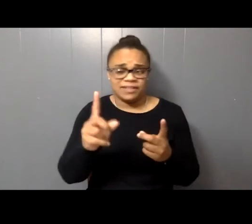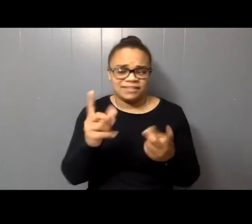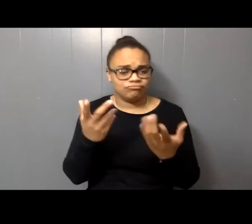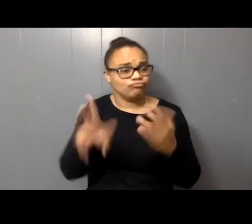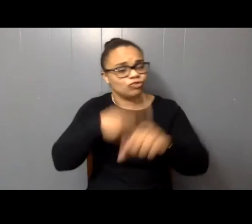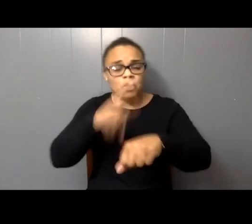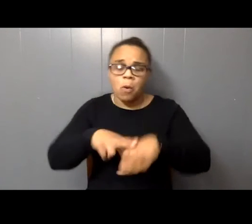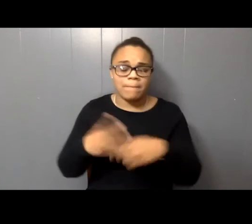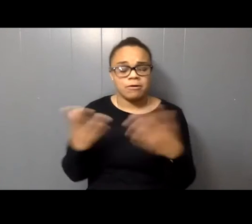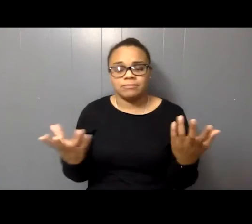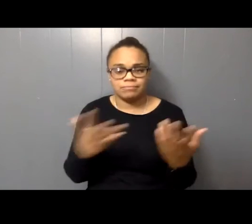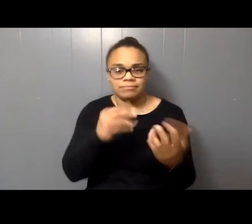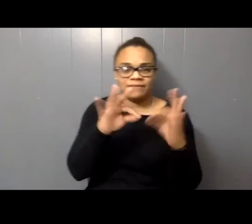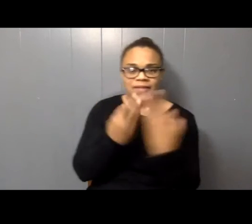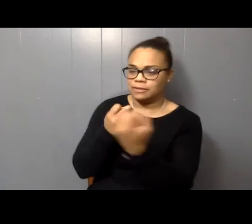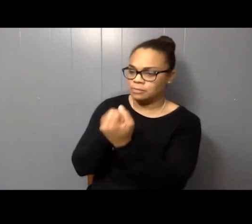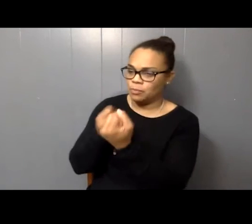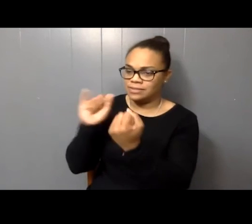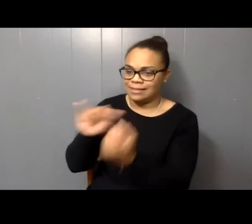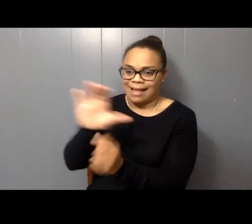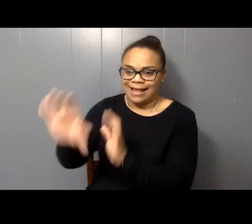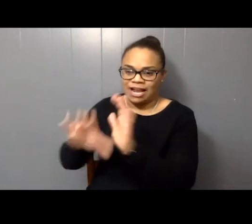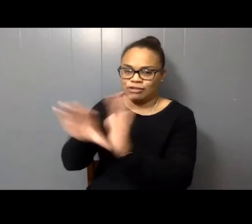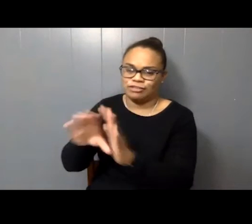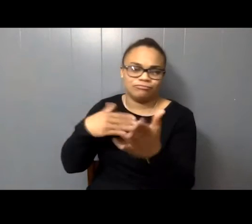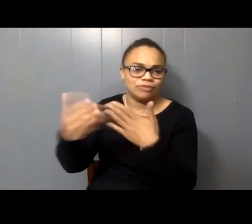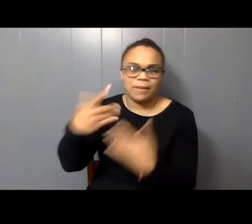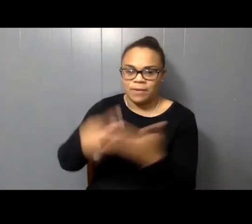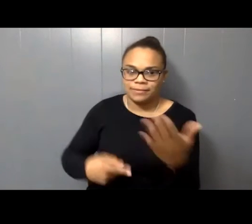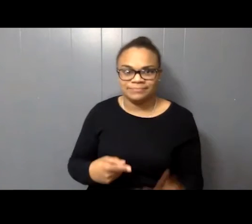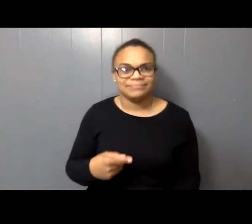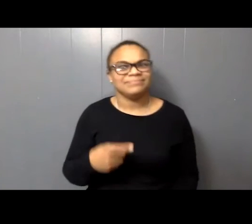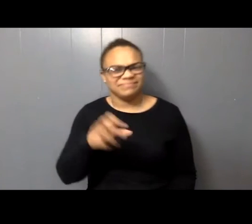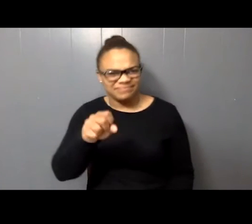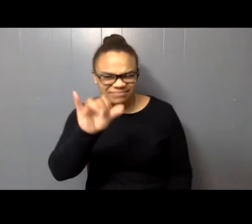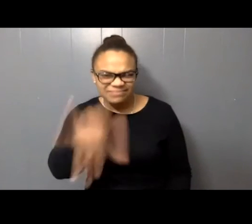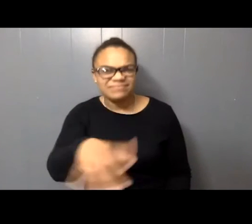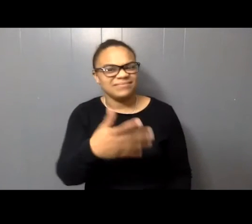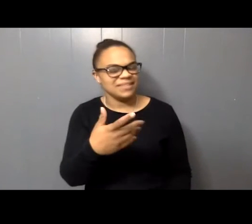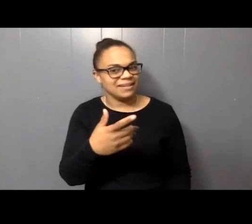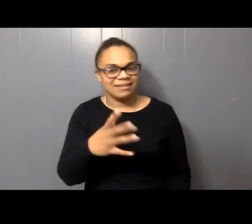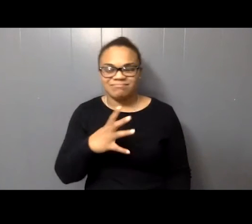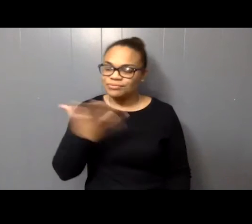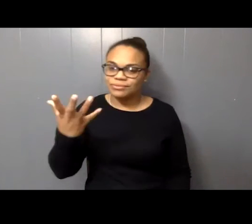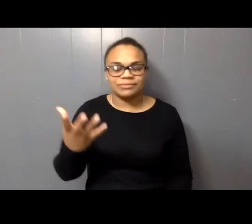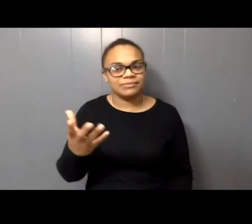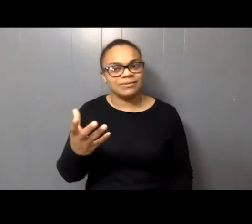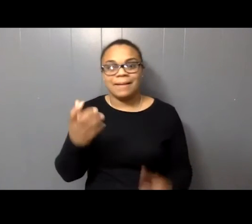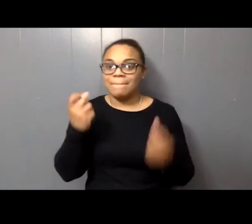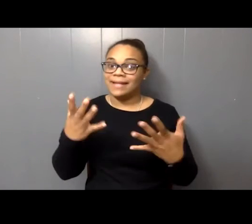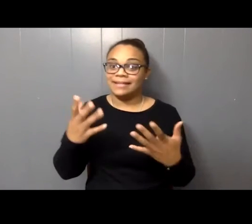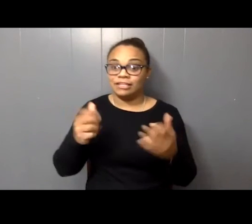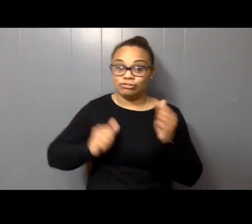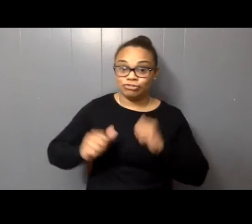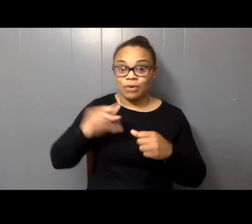character unconditionally. Yeah, that's one of my pet peeves when it comes to a lot of like shows and movies. The gay